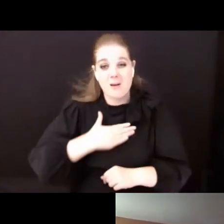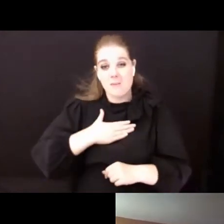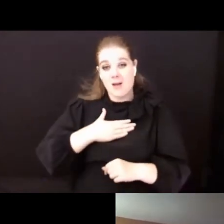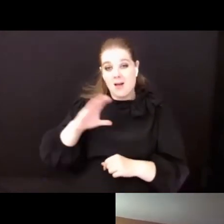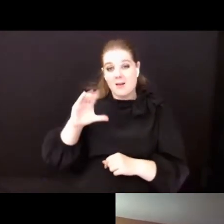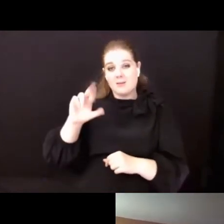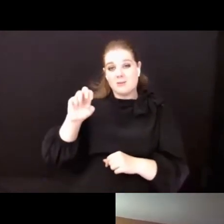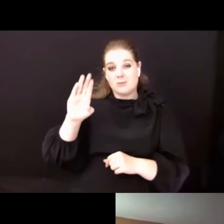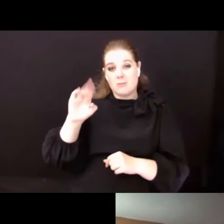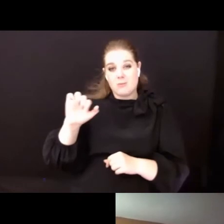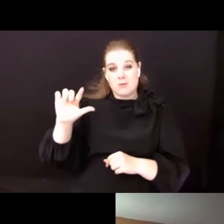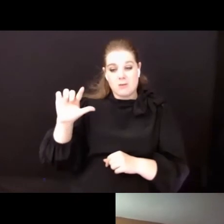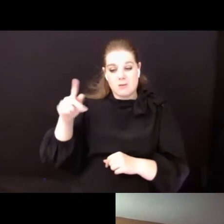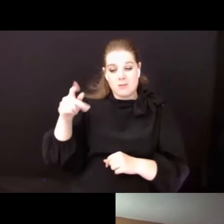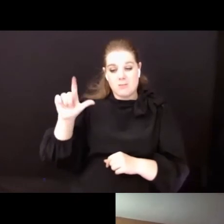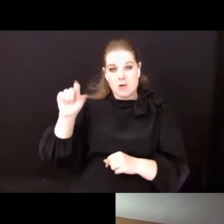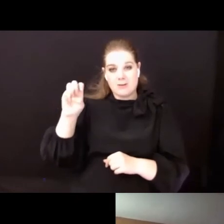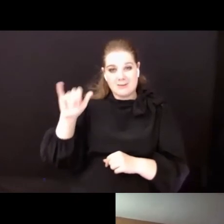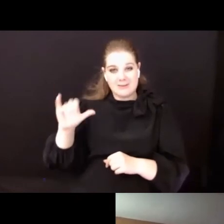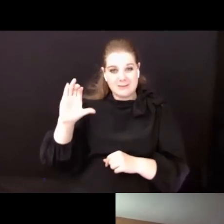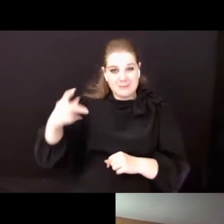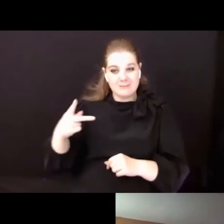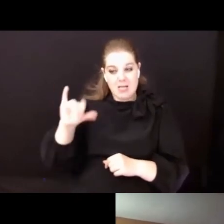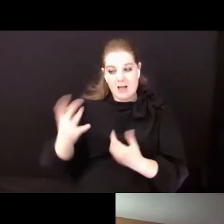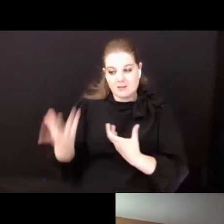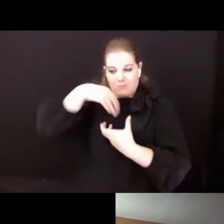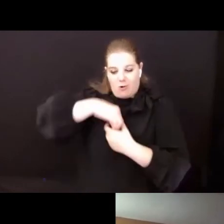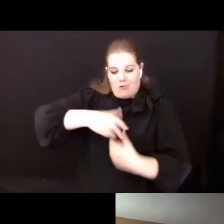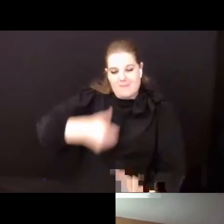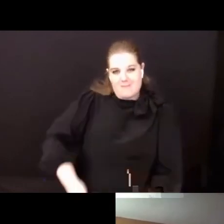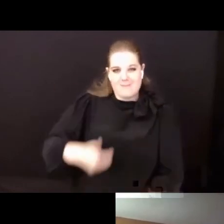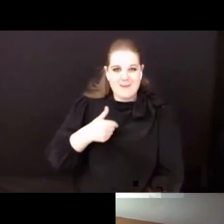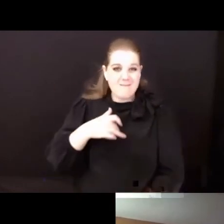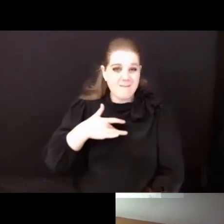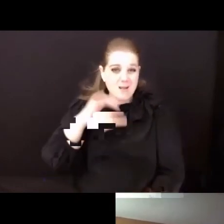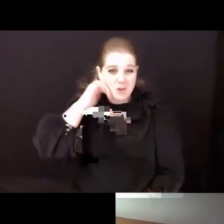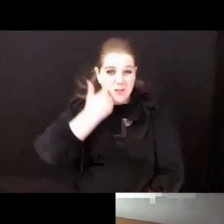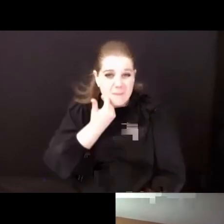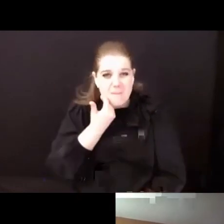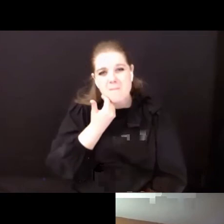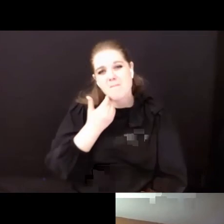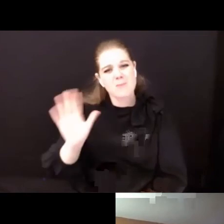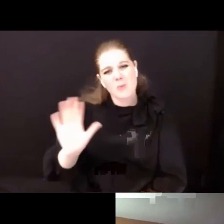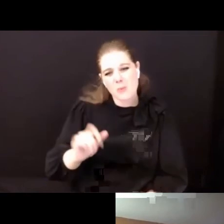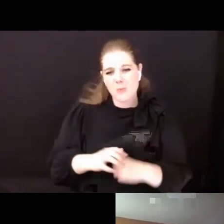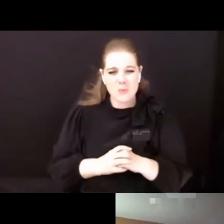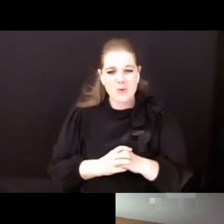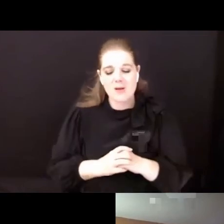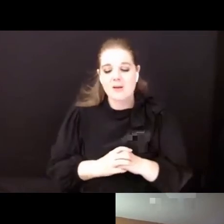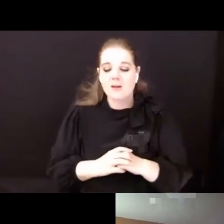of me. It's nothing to be ashamed of. And I think a lot of